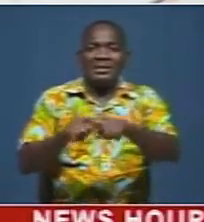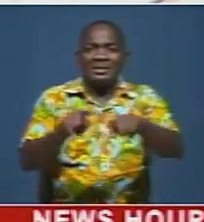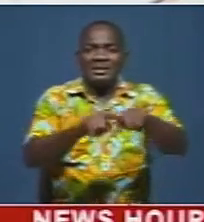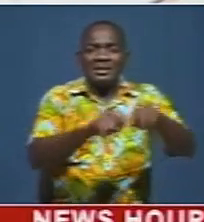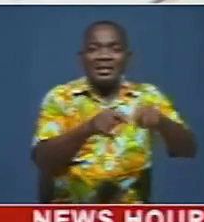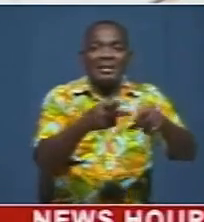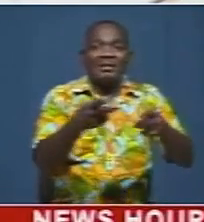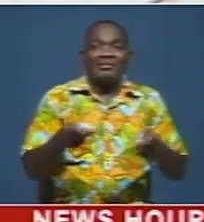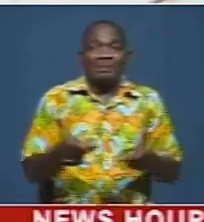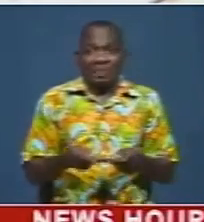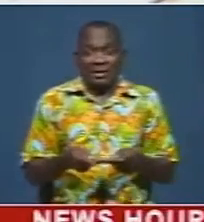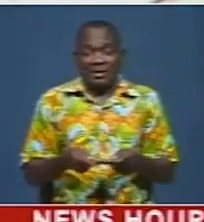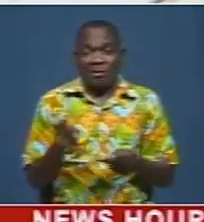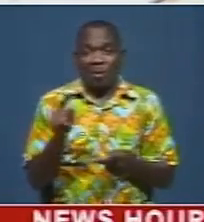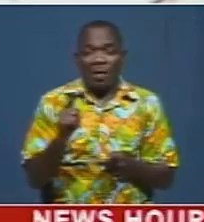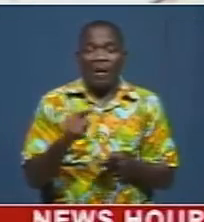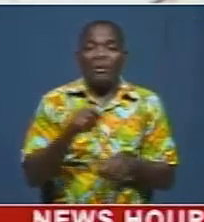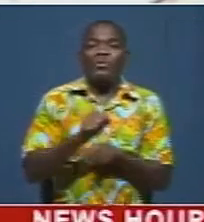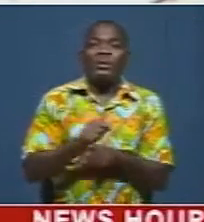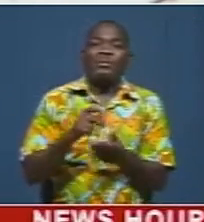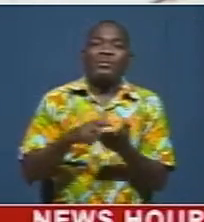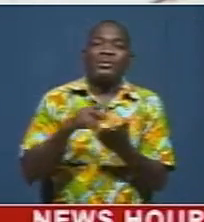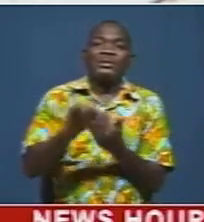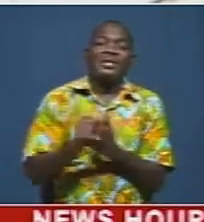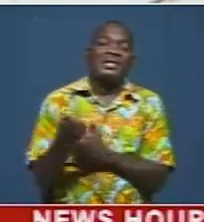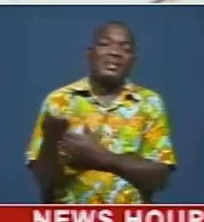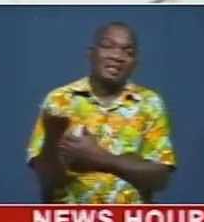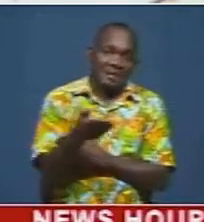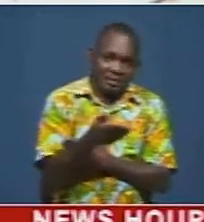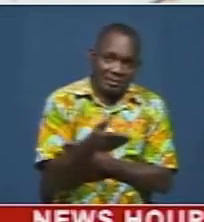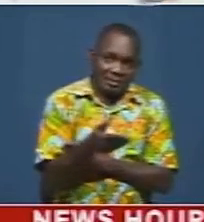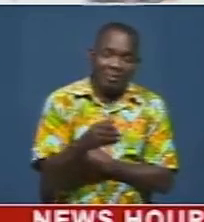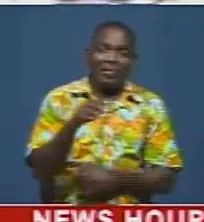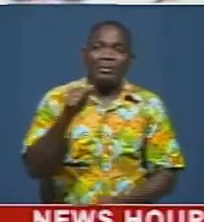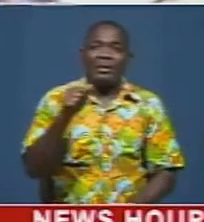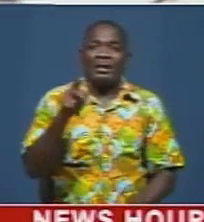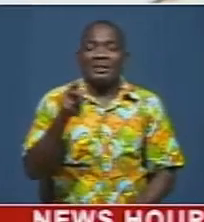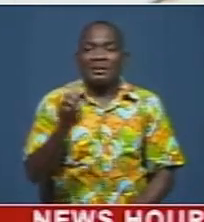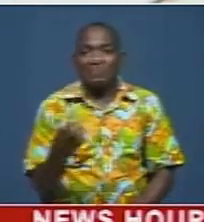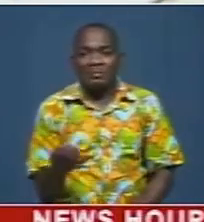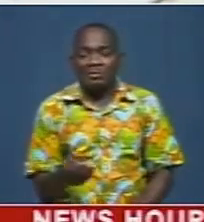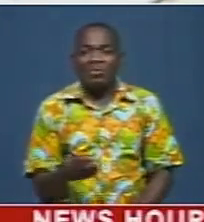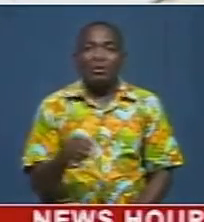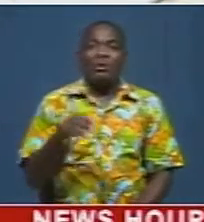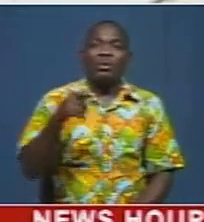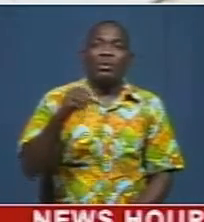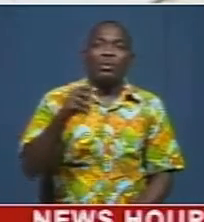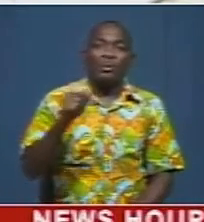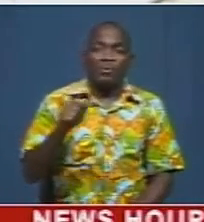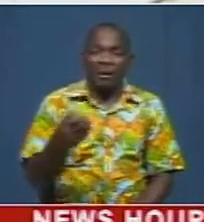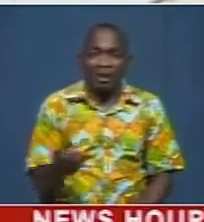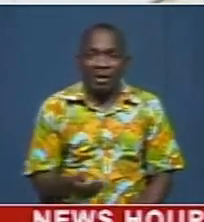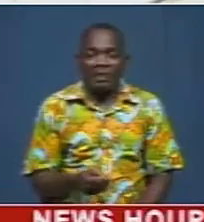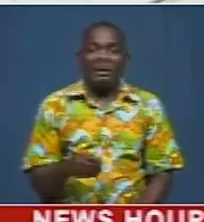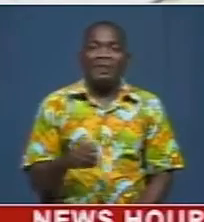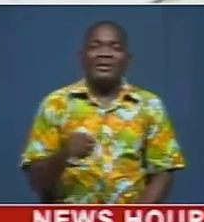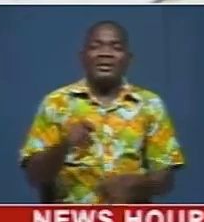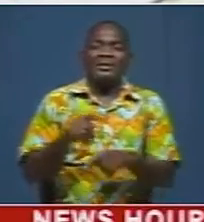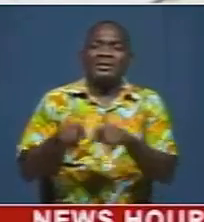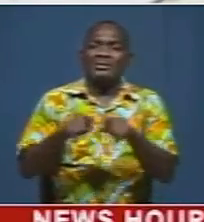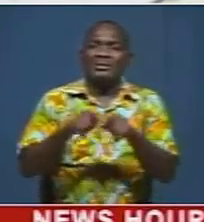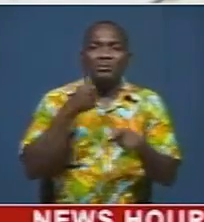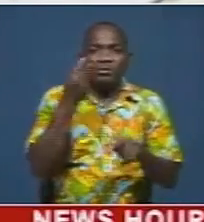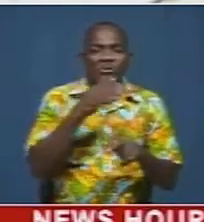locations, with the sites at Axim, Discove, Senya Breko, and Gomwa Fete scheduled to be